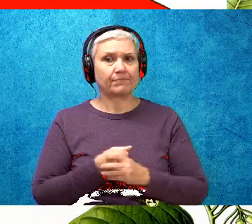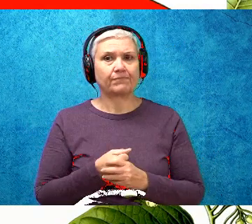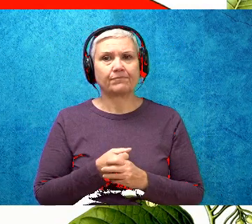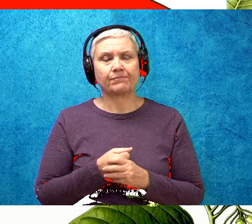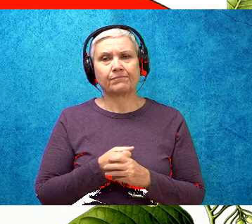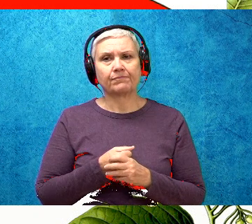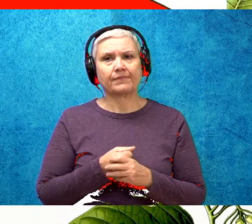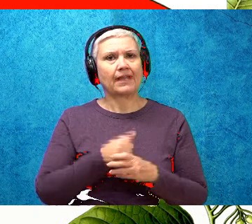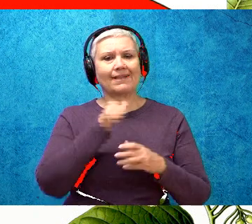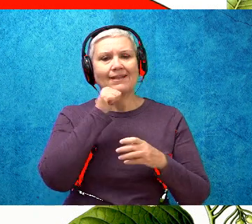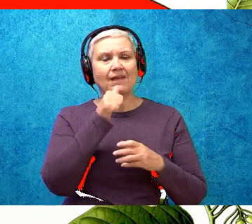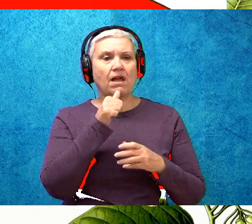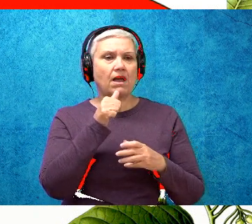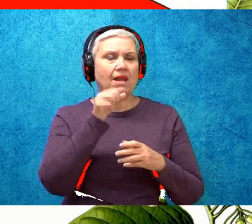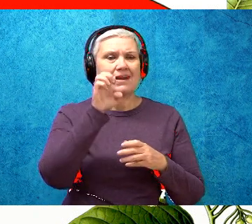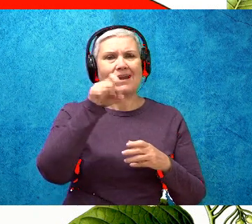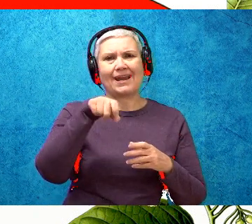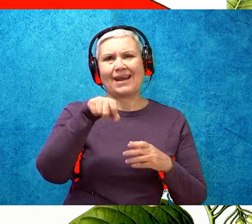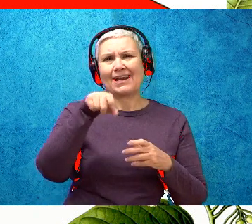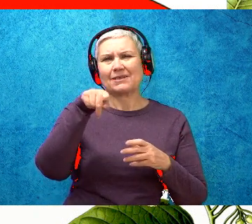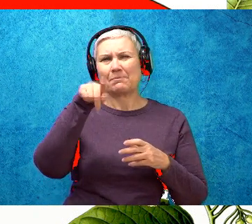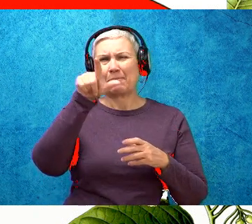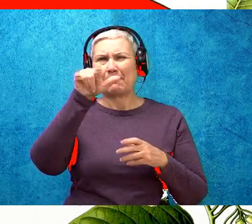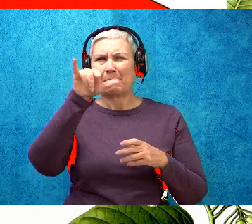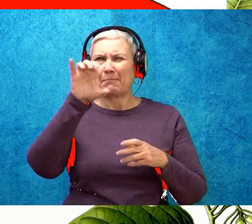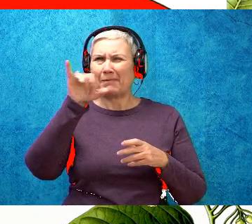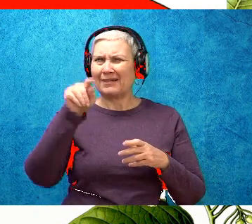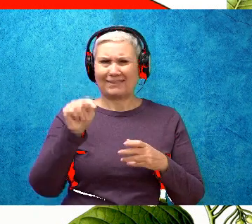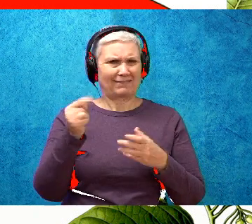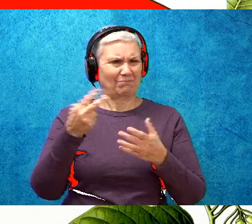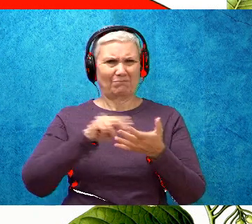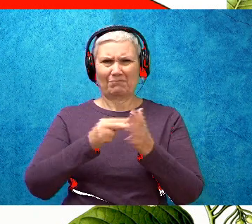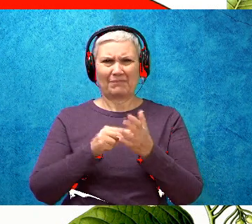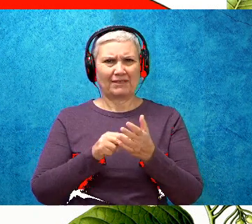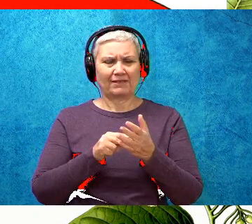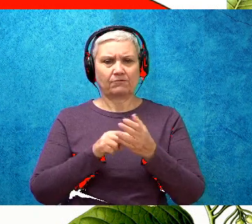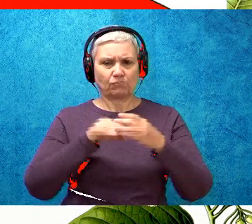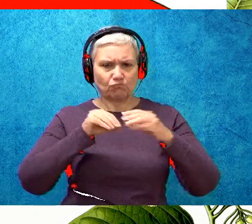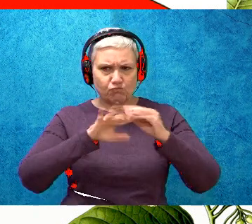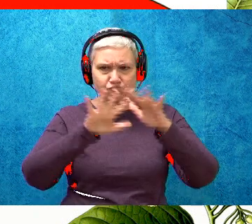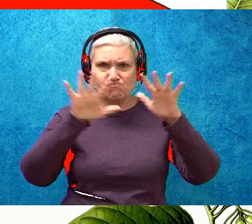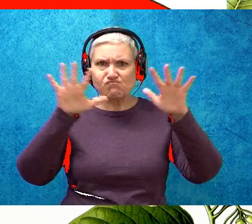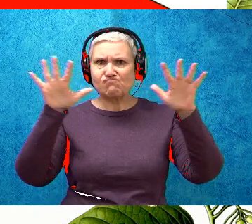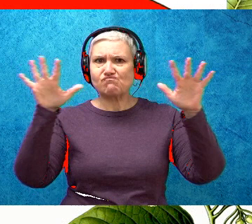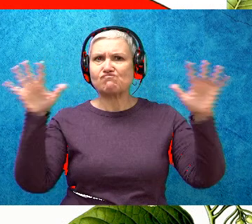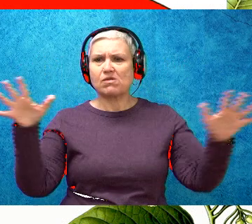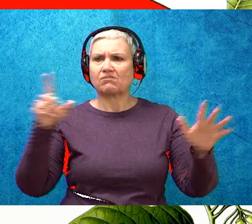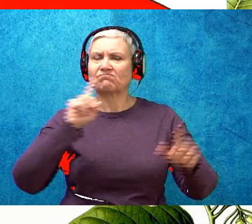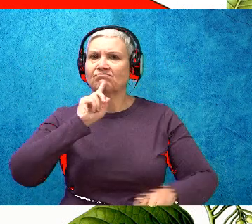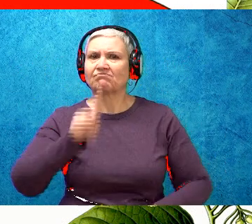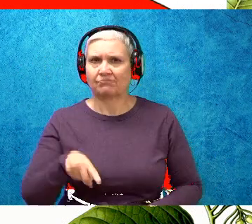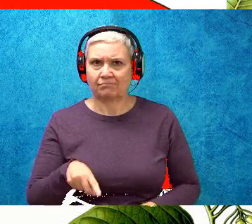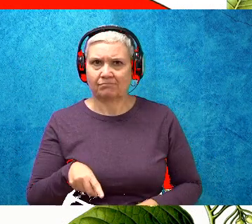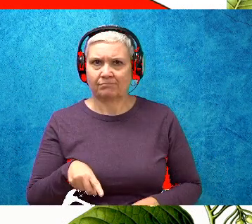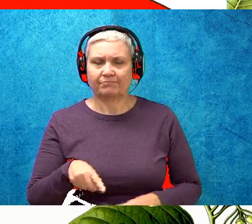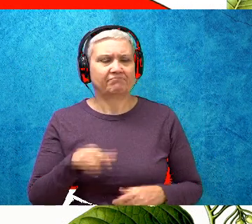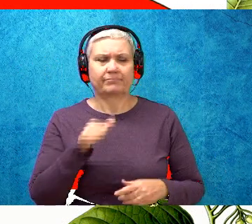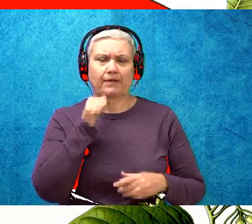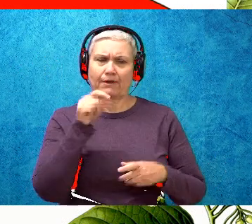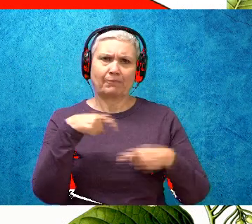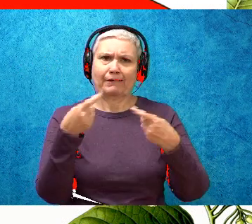not explicit. Now, what does that word explicit mean? It means clearly stated. So it's not just going to be given to